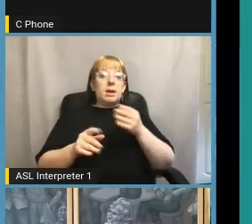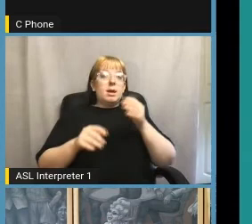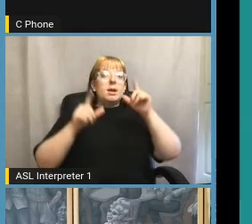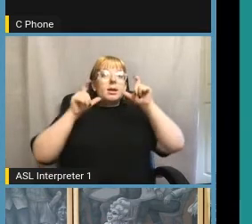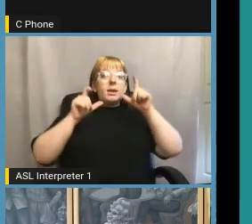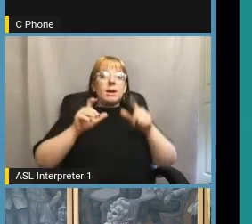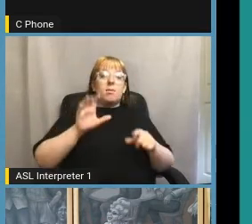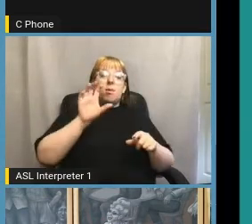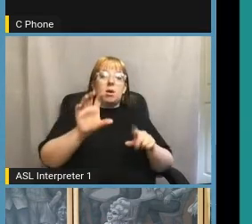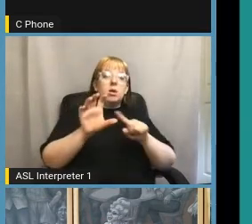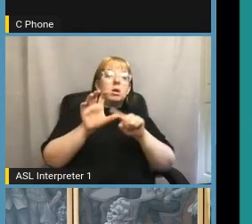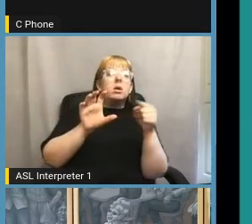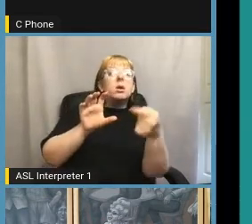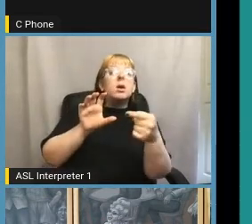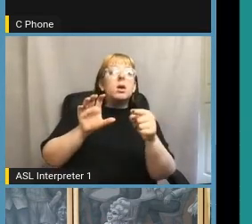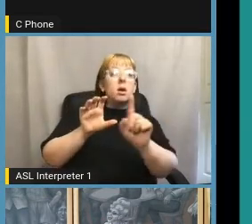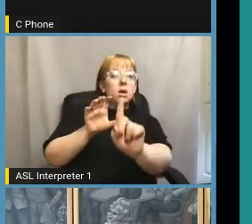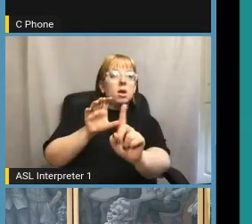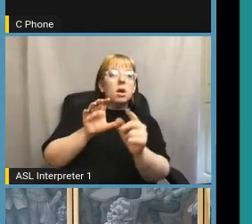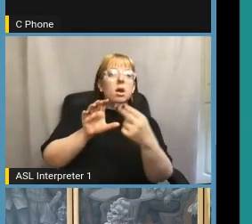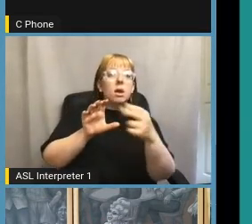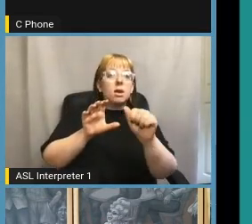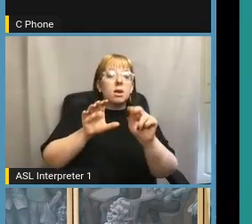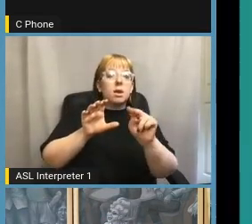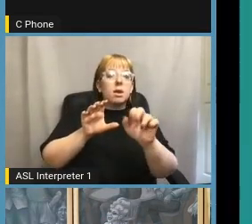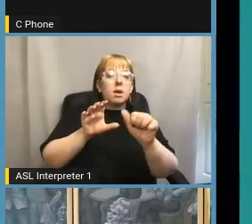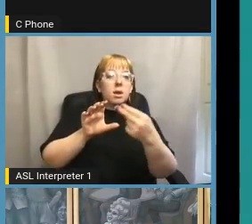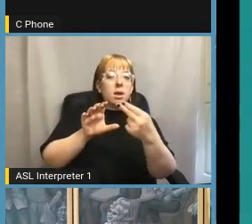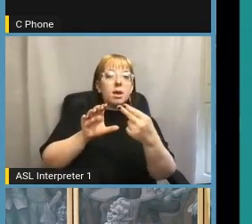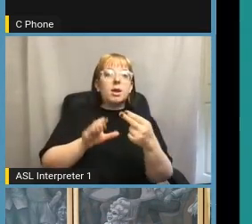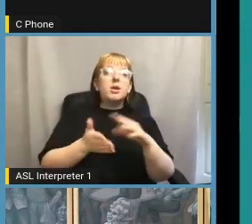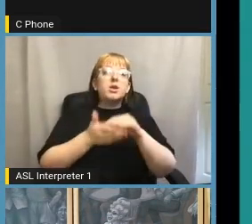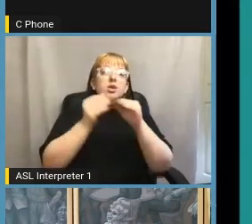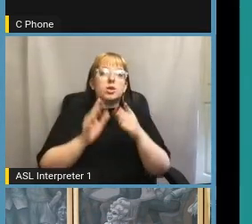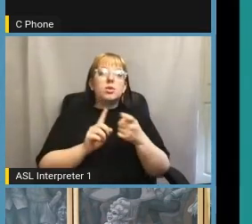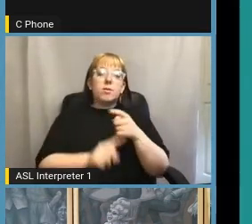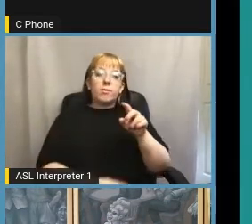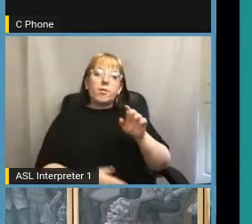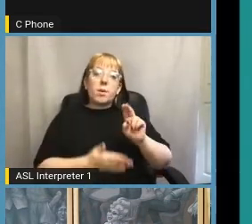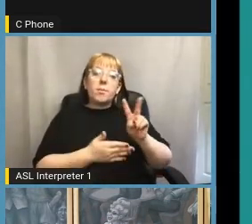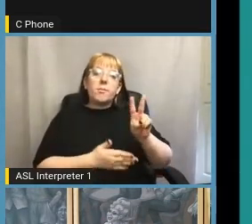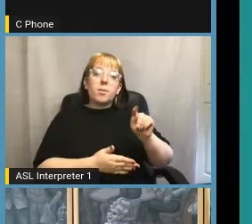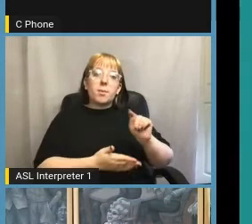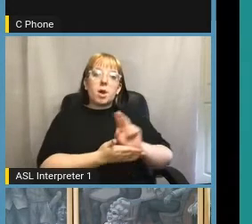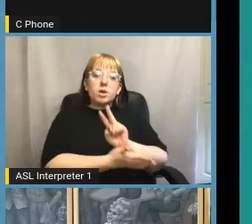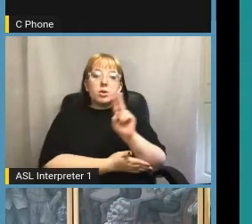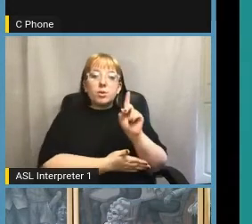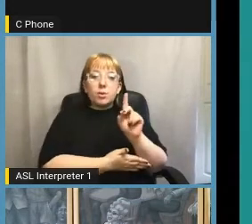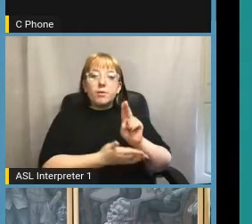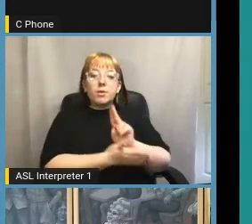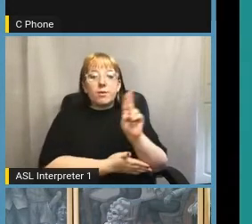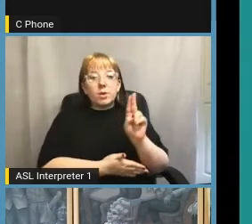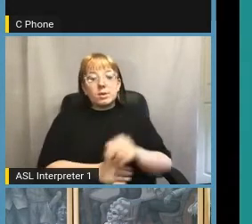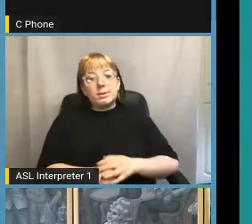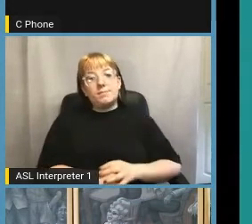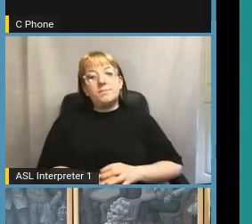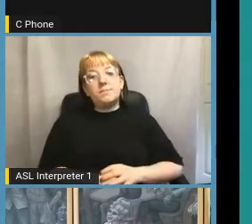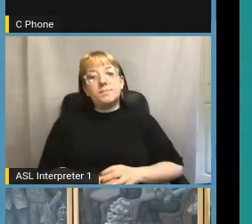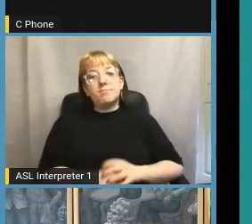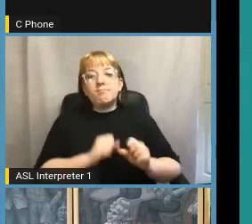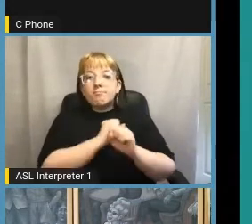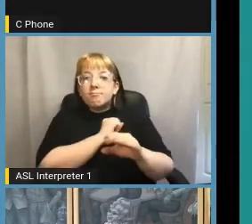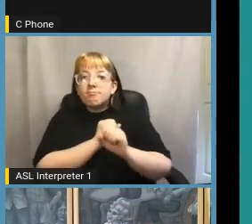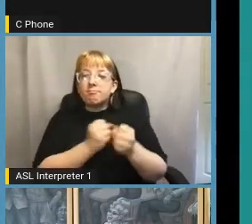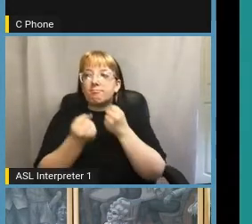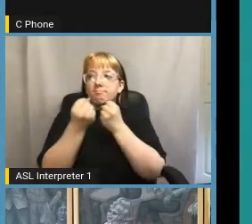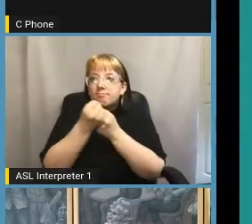who is an intern from the University of Vermont, who has been working with us on all sorts of AV production and works a